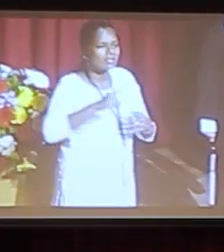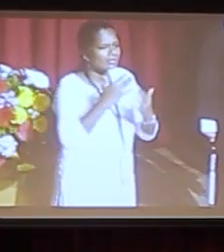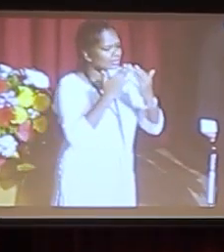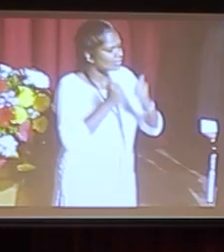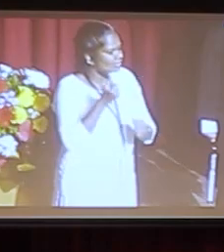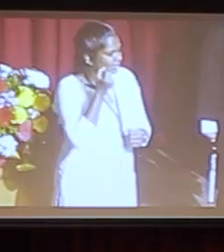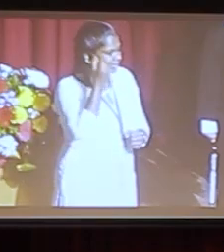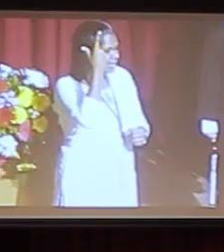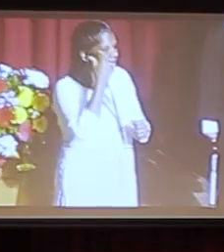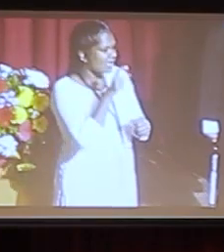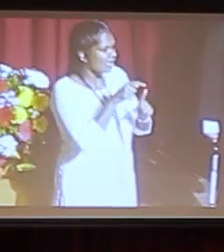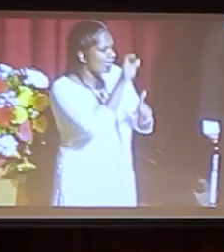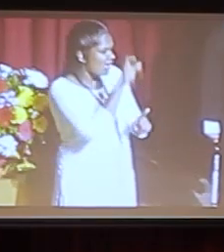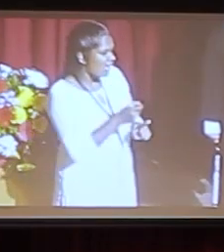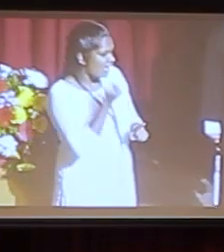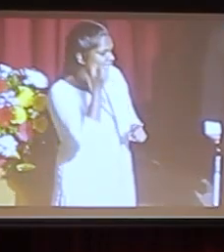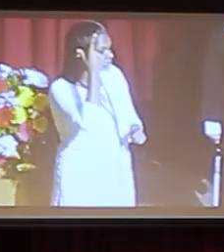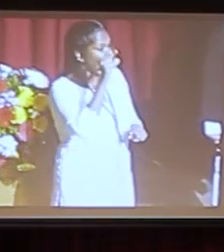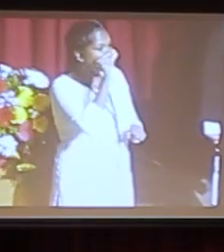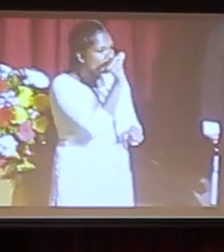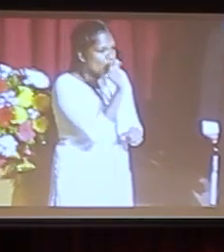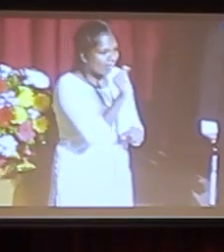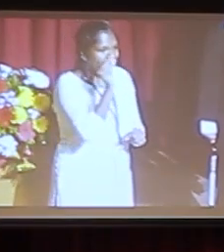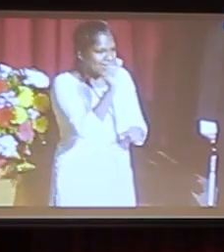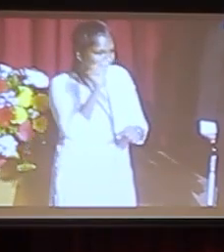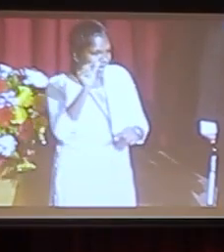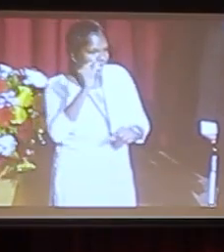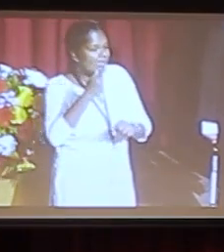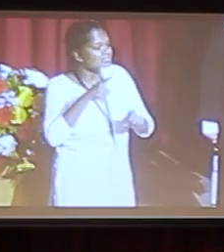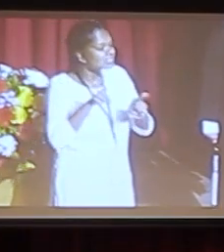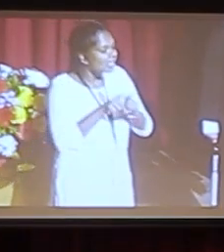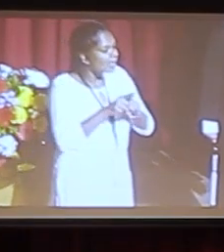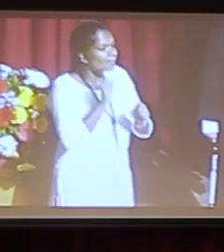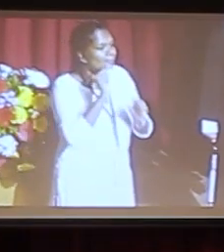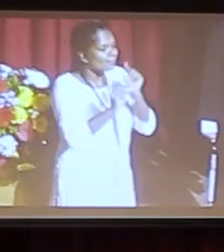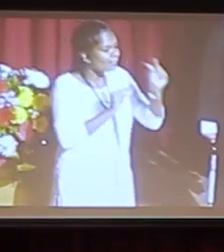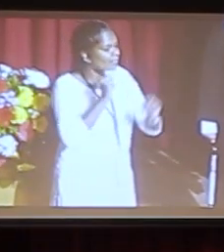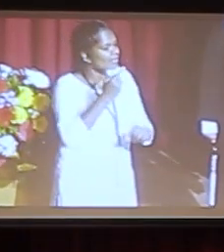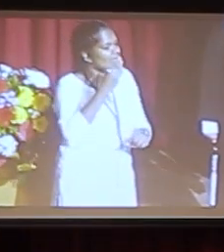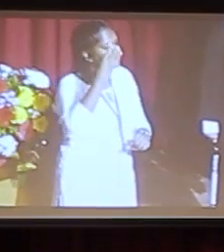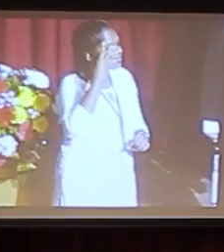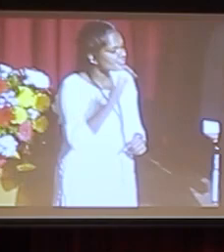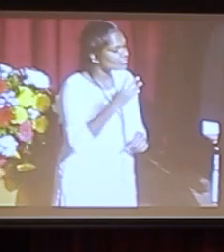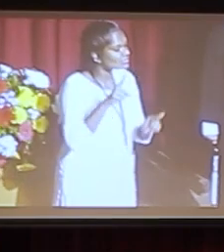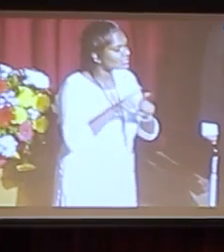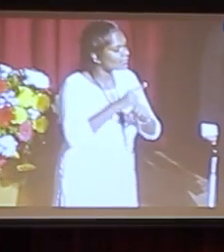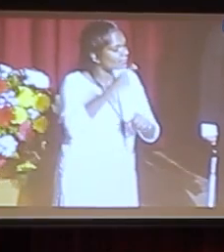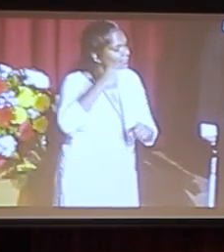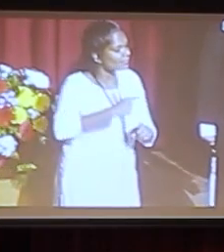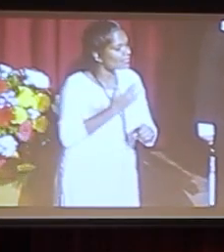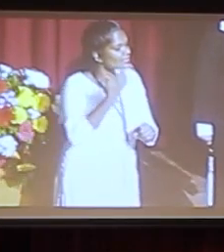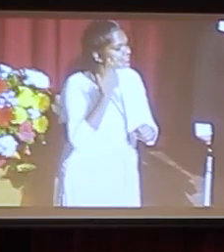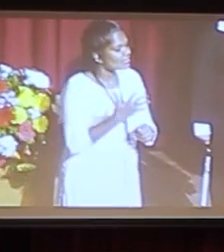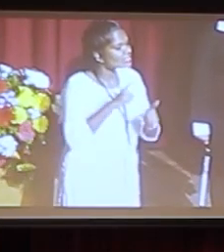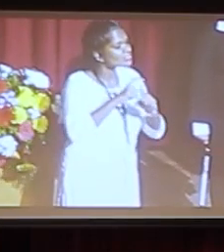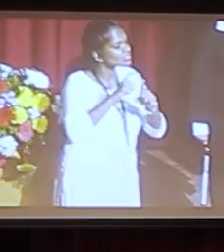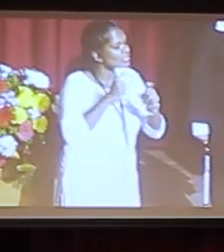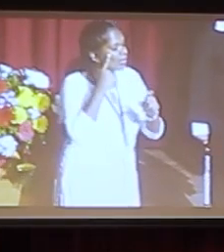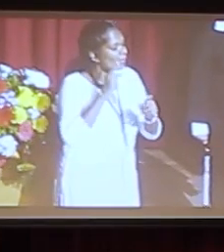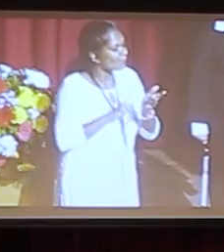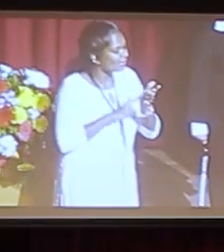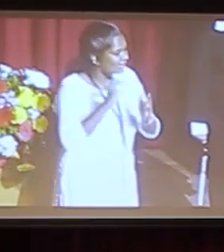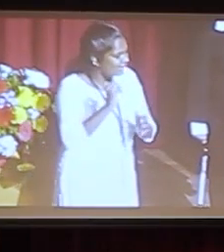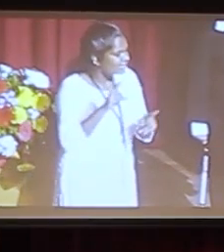student understood that, oh, it's a fraction where number 4 is the numerator and number 5 is denominator.